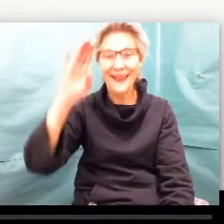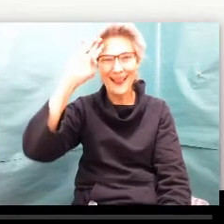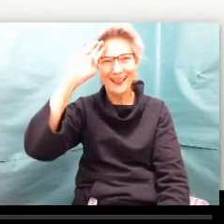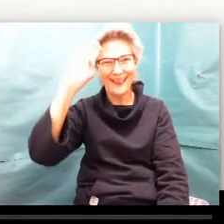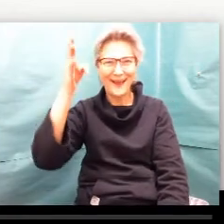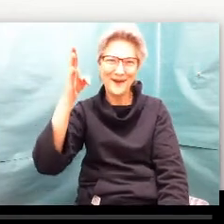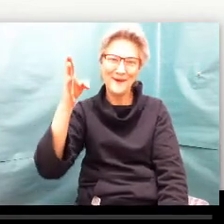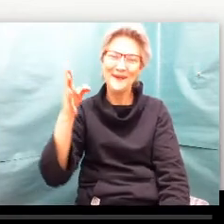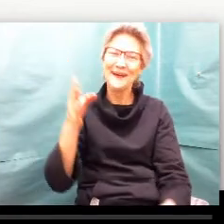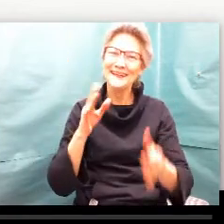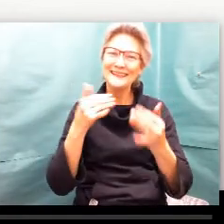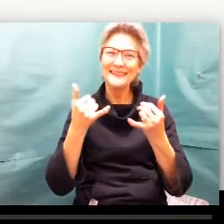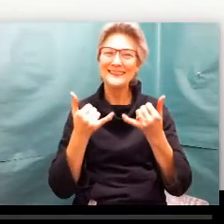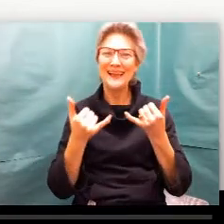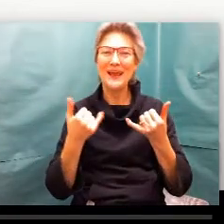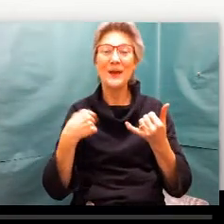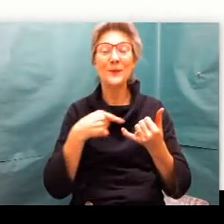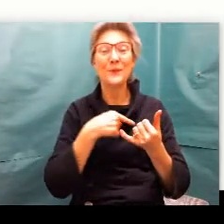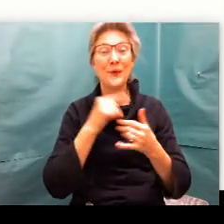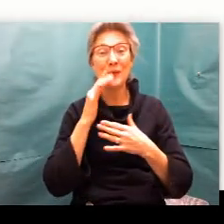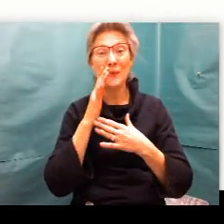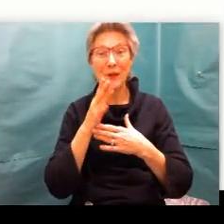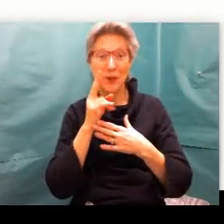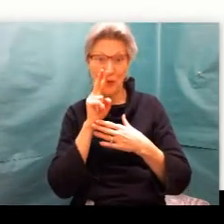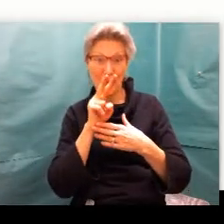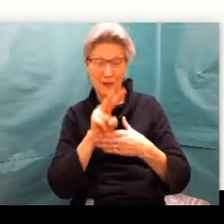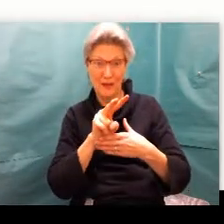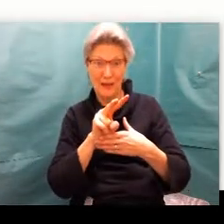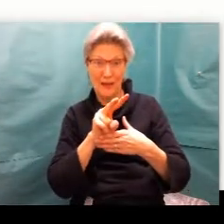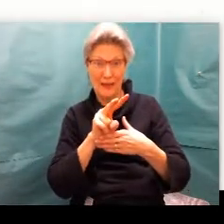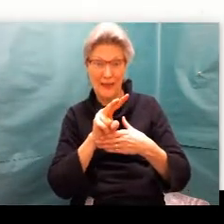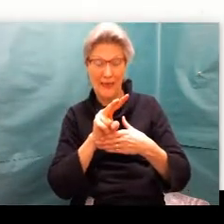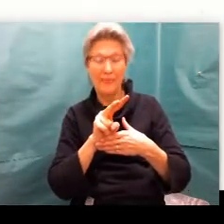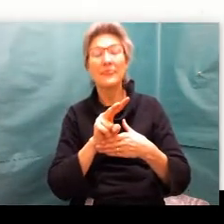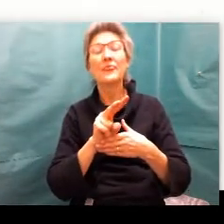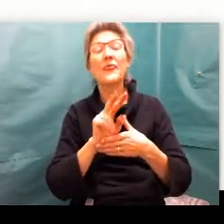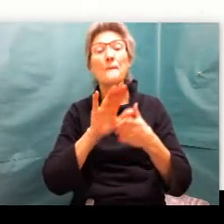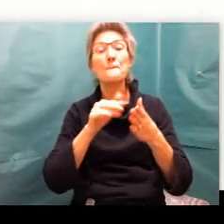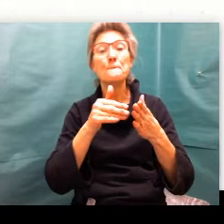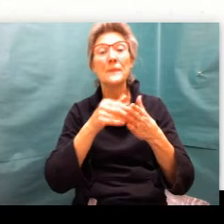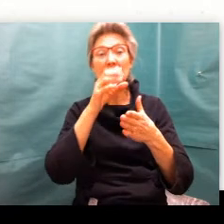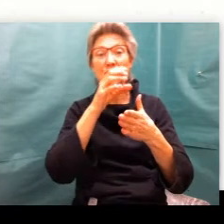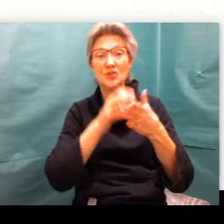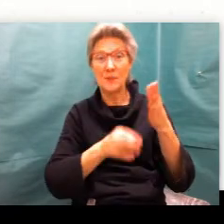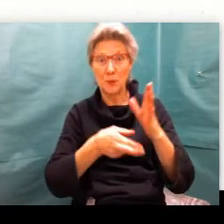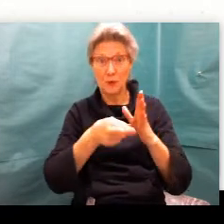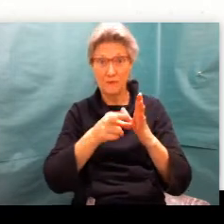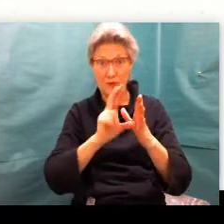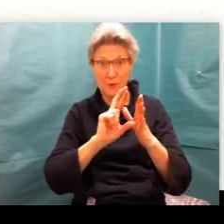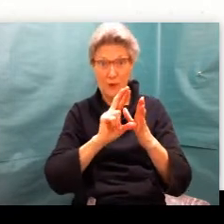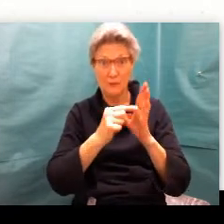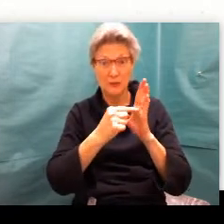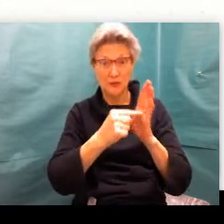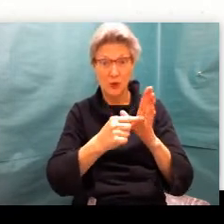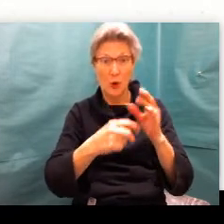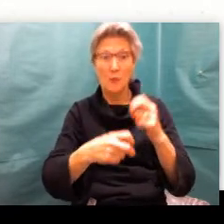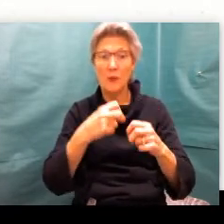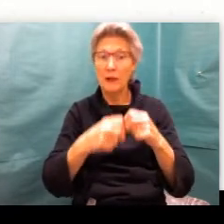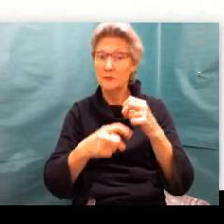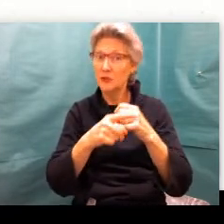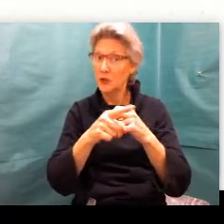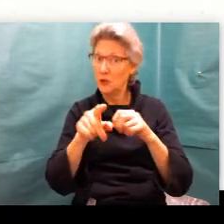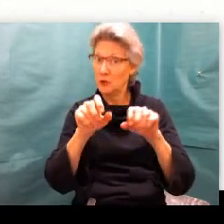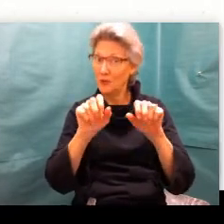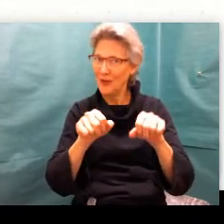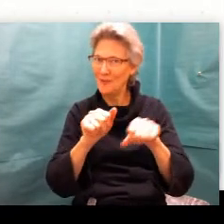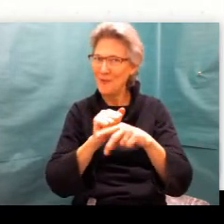Hello, today we are going to take a look at the mid-chapter review, and I'm going to model a problem so that you can do